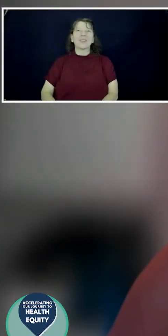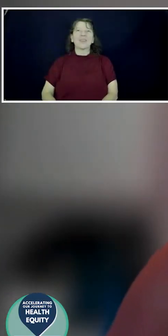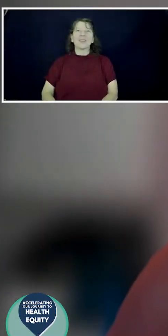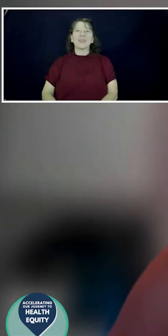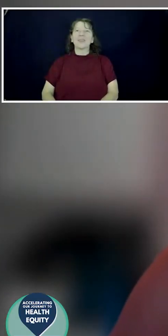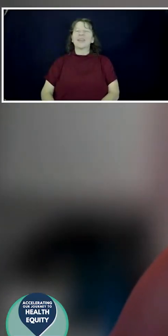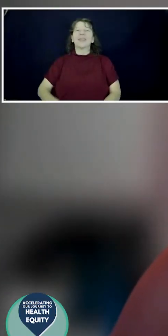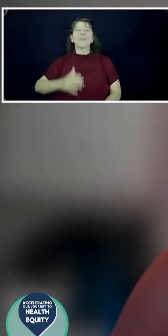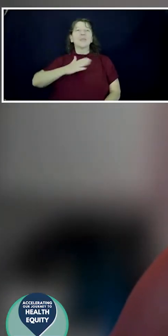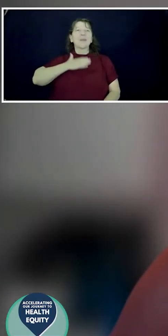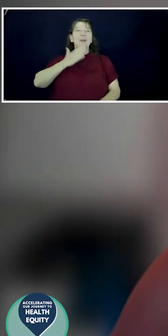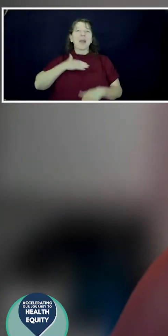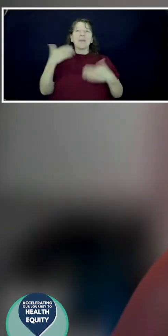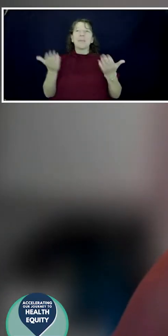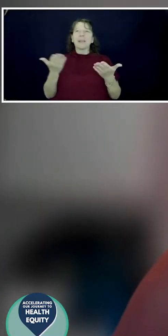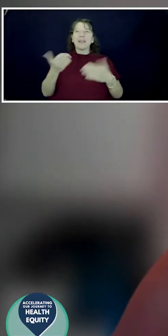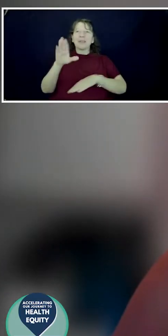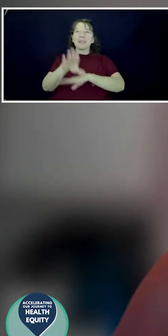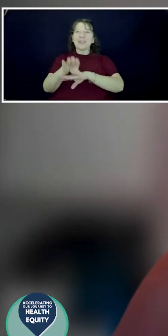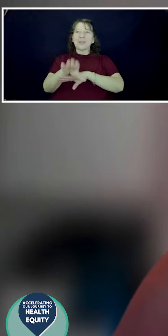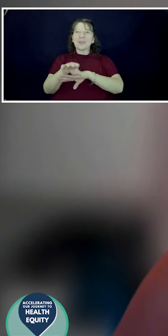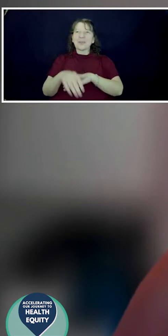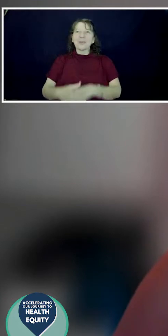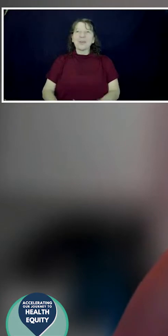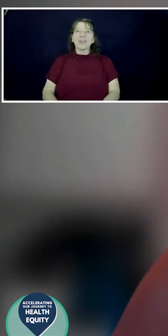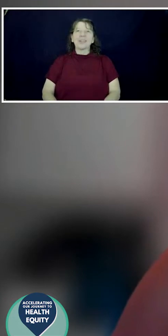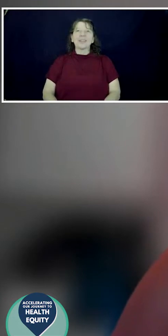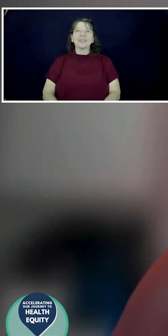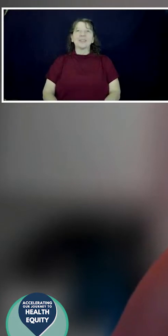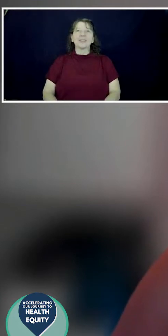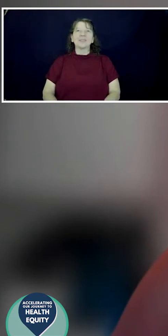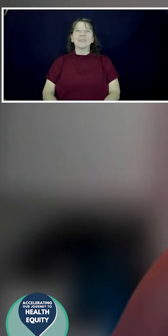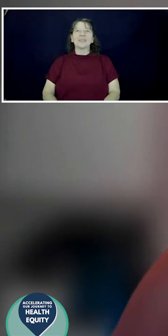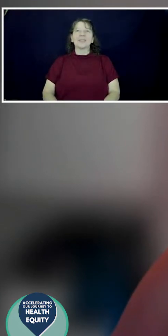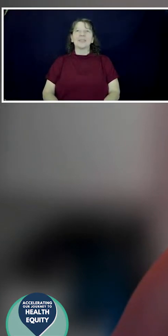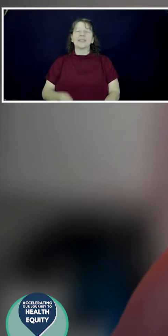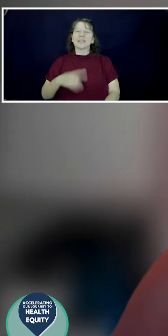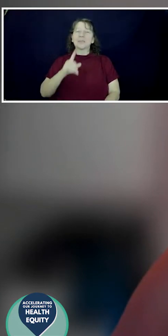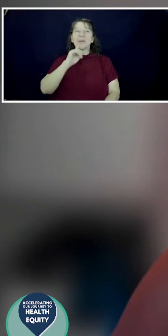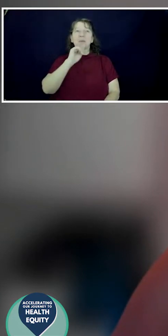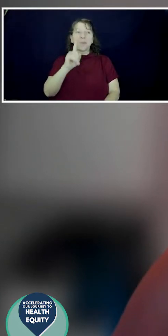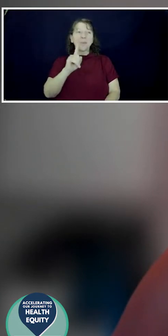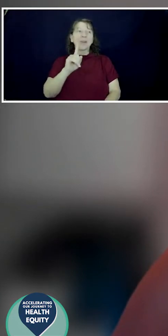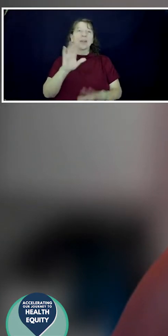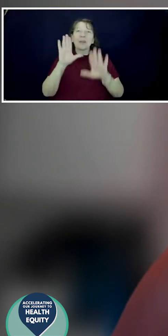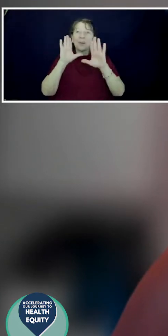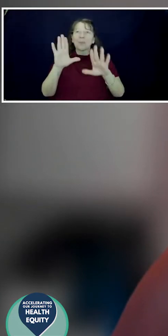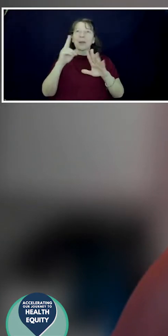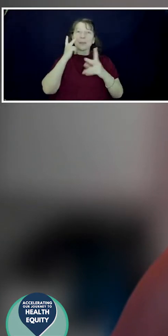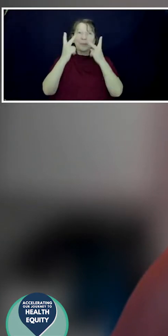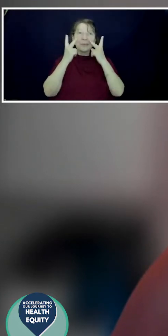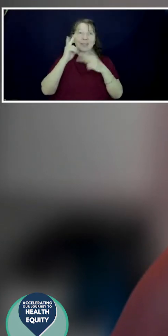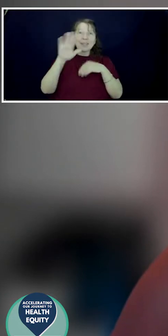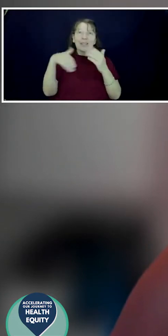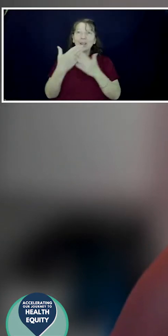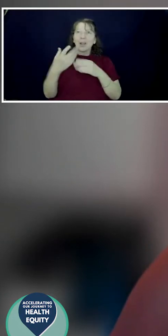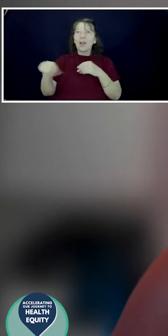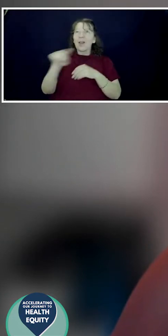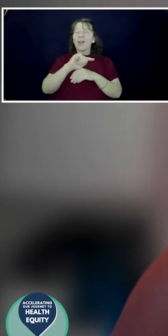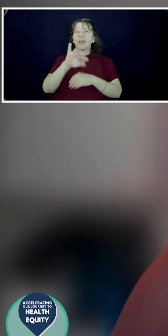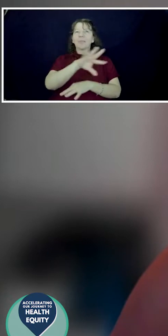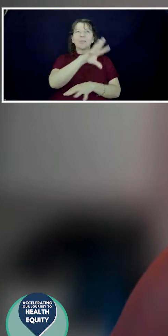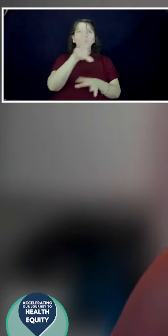so happy to be here this afternoon. It's been really great to see everyone engage with all of